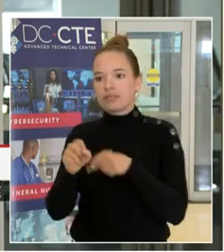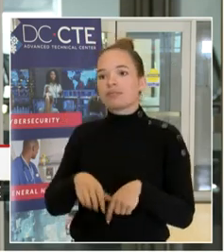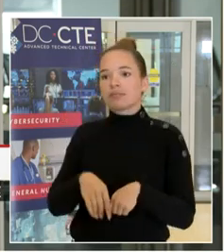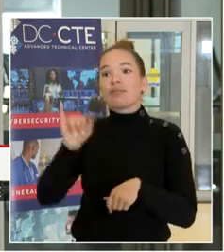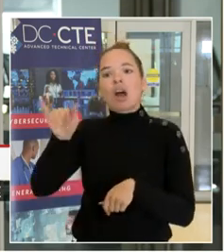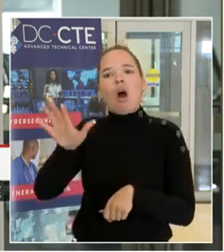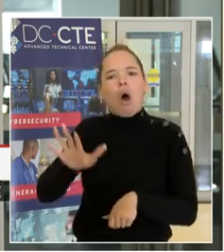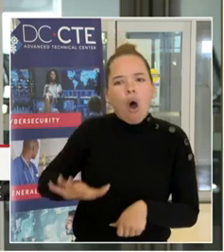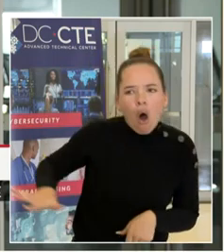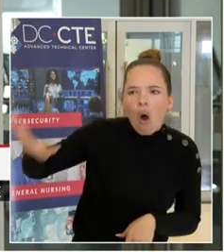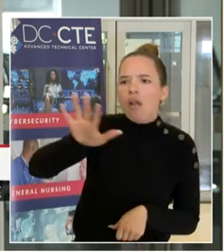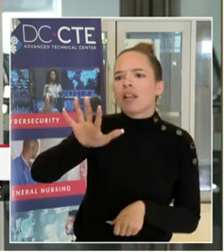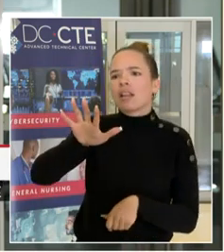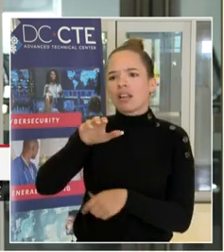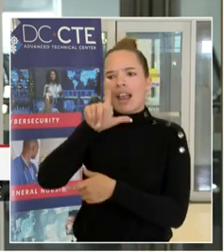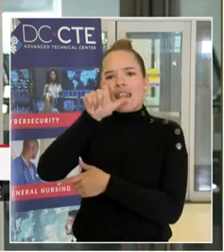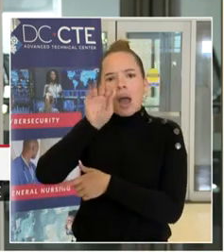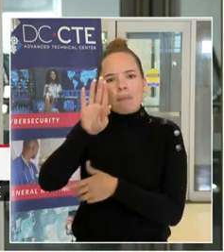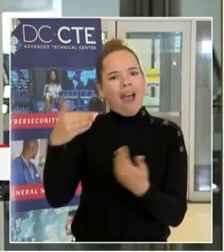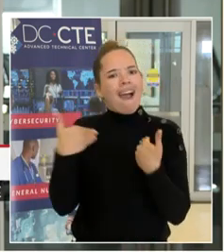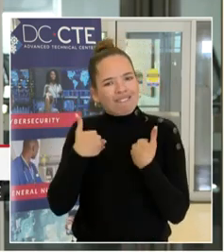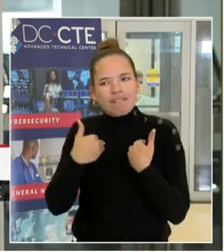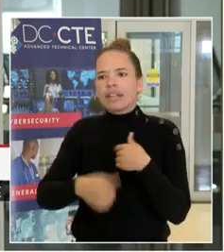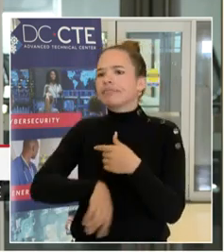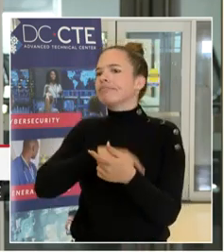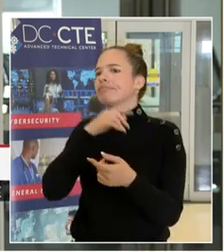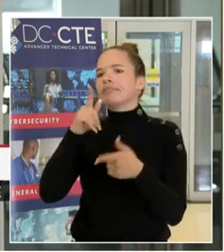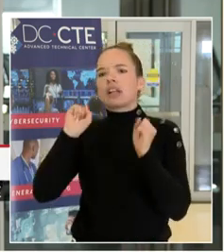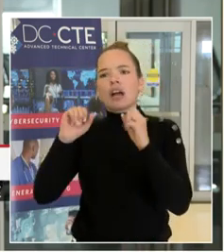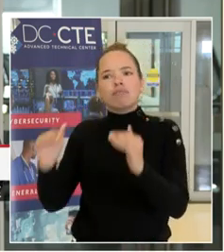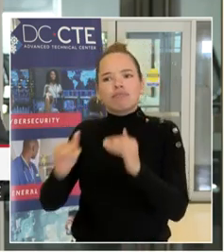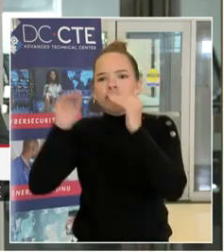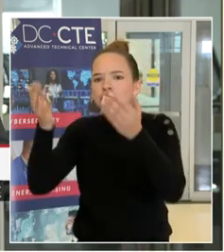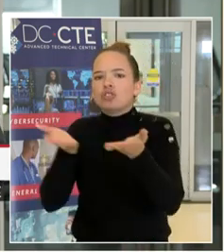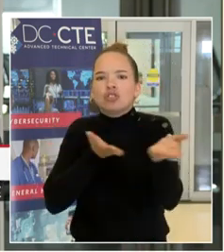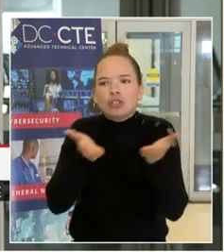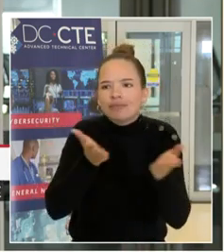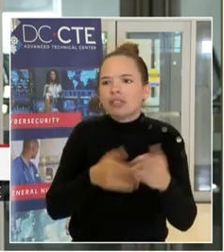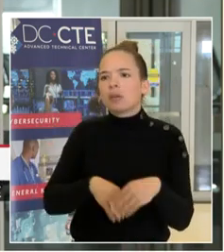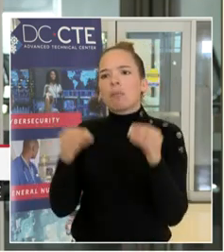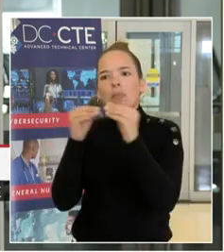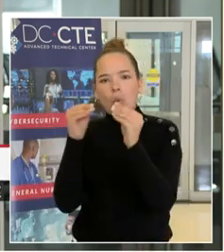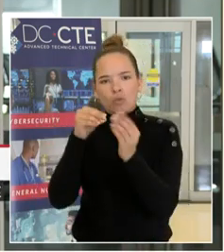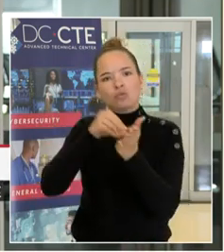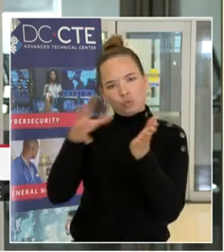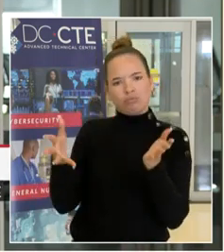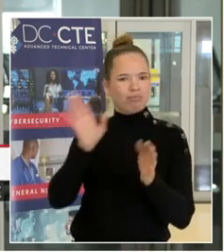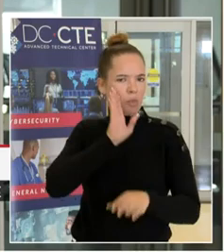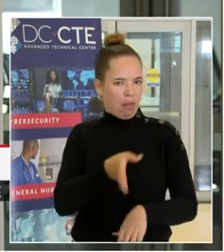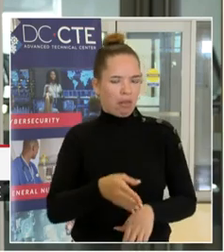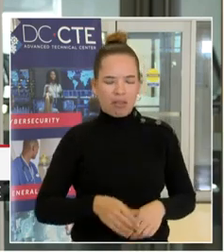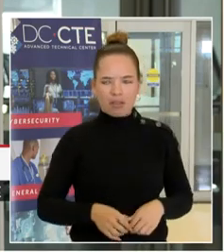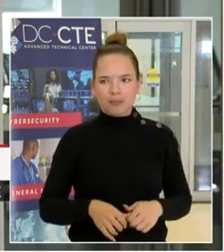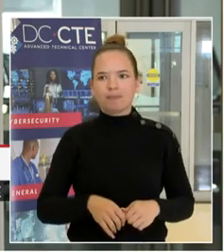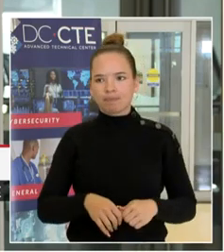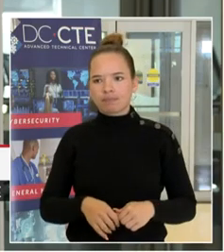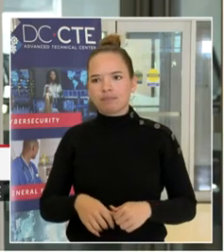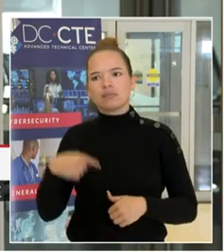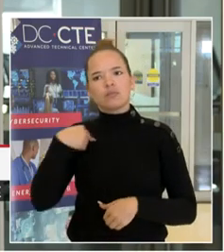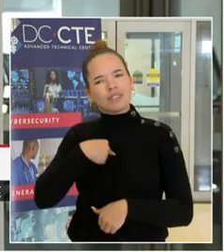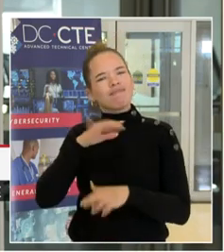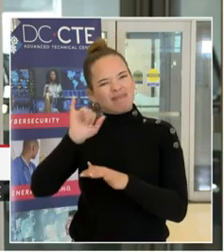more kids in the coming years. So we know that investing in high-quality programming